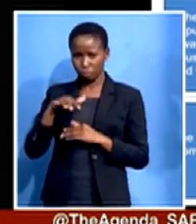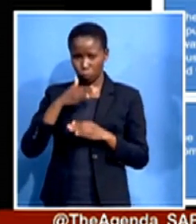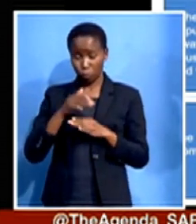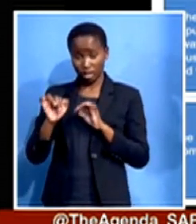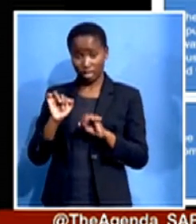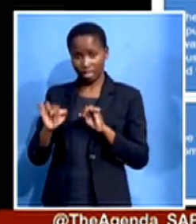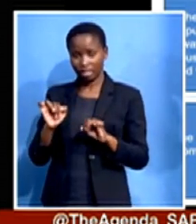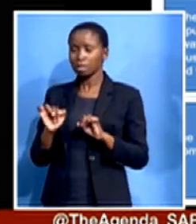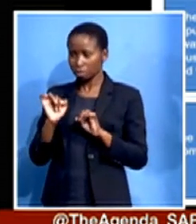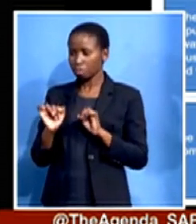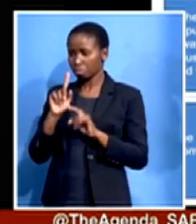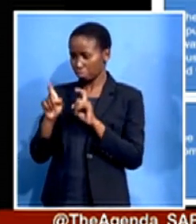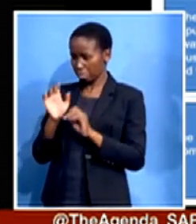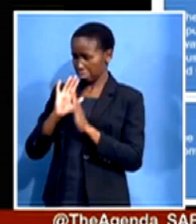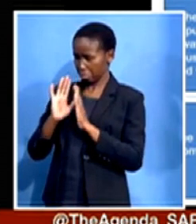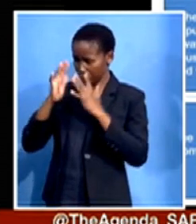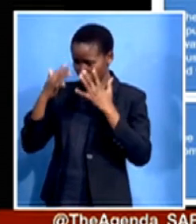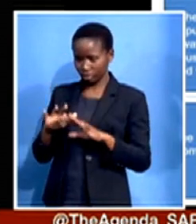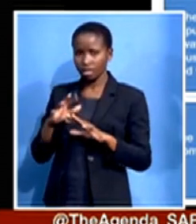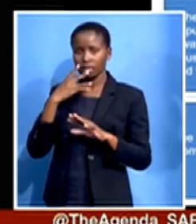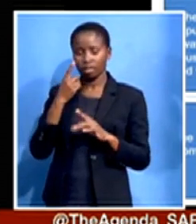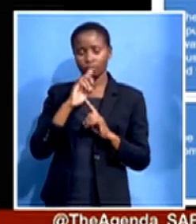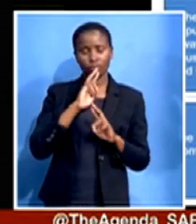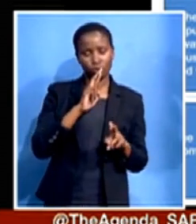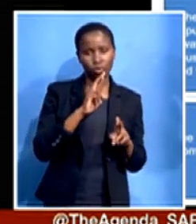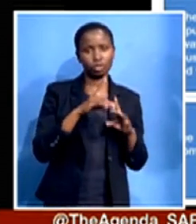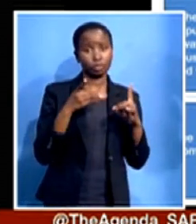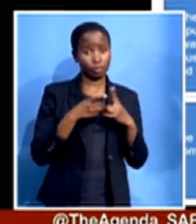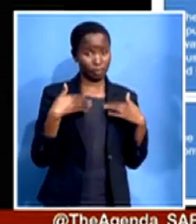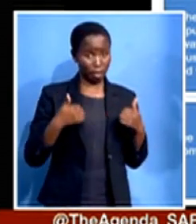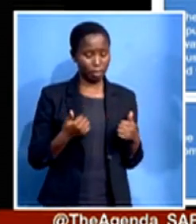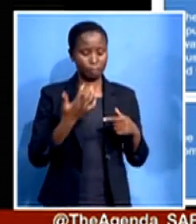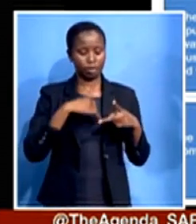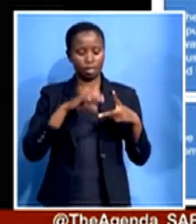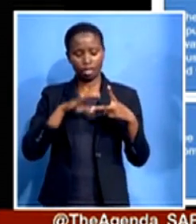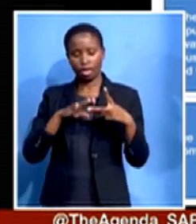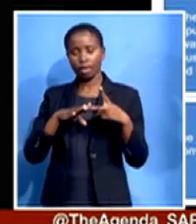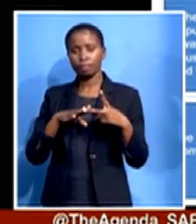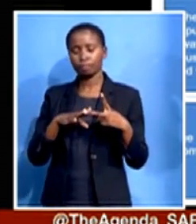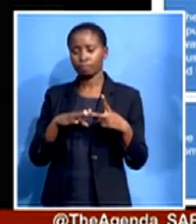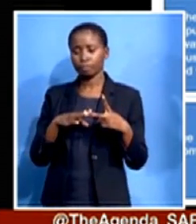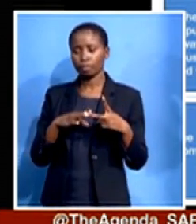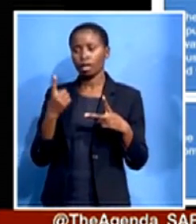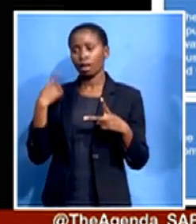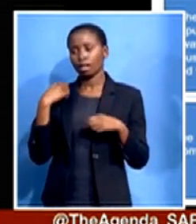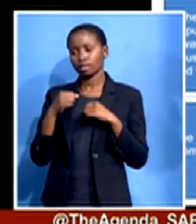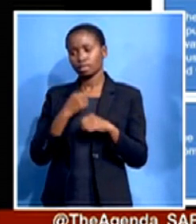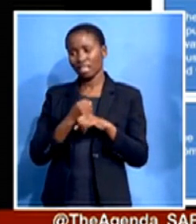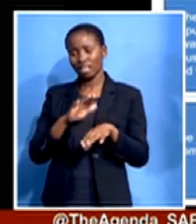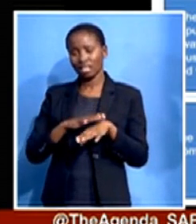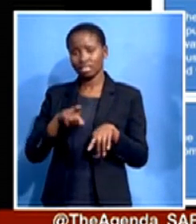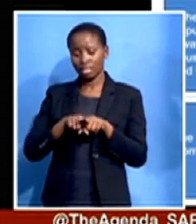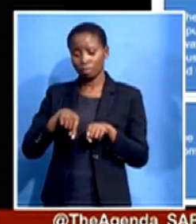We also, late last year, early this year, a public survey with the focus on vaccines to find